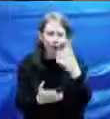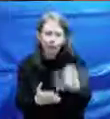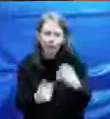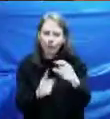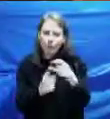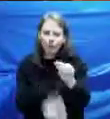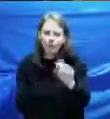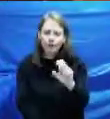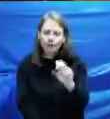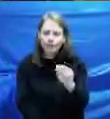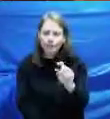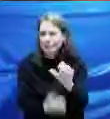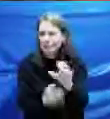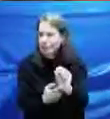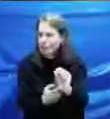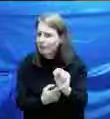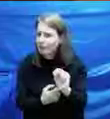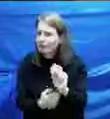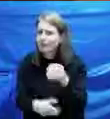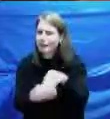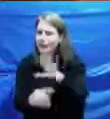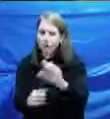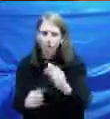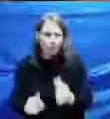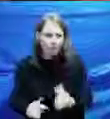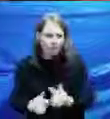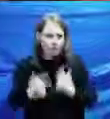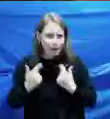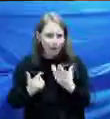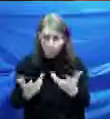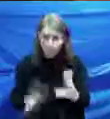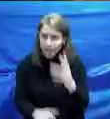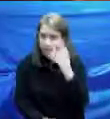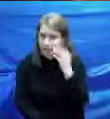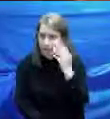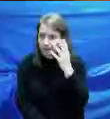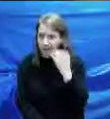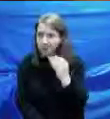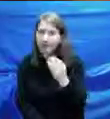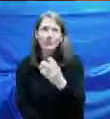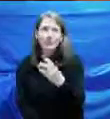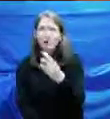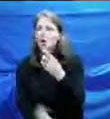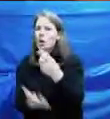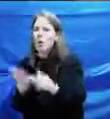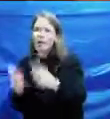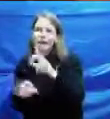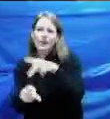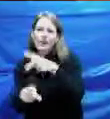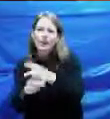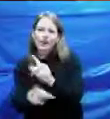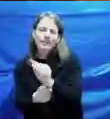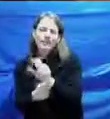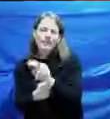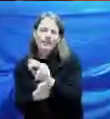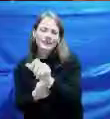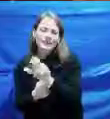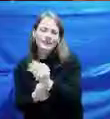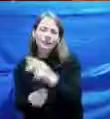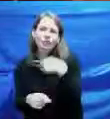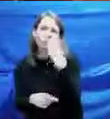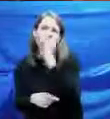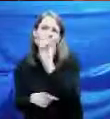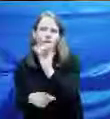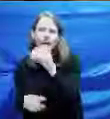conversation? What does it mean to inject tension into something that could be easier or could be lighter? Rather than say, why